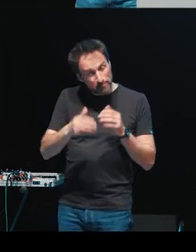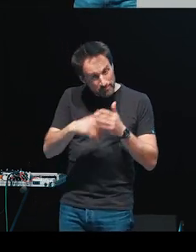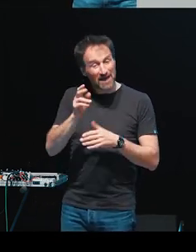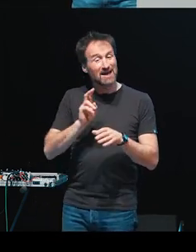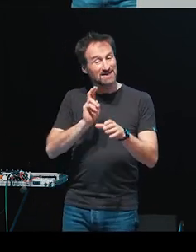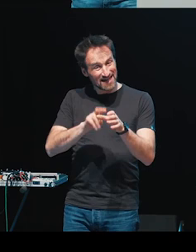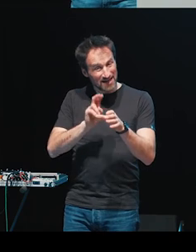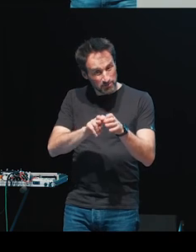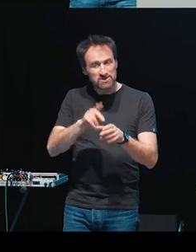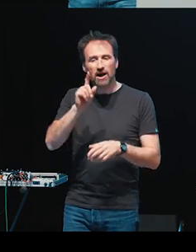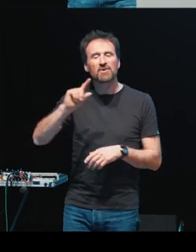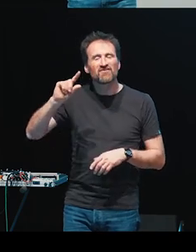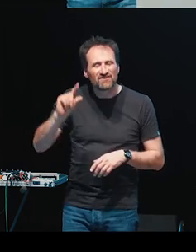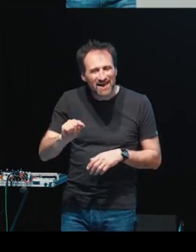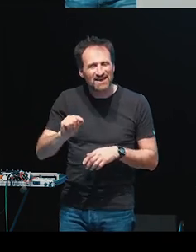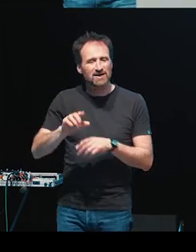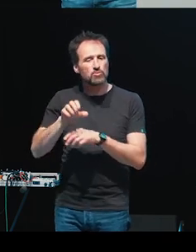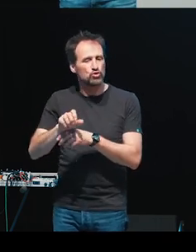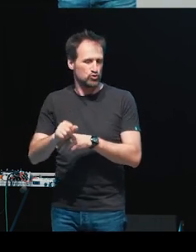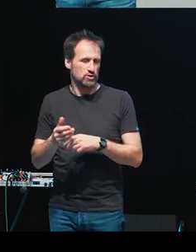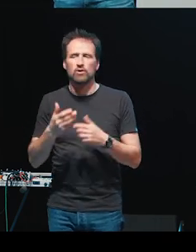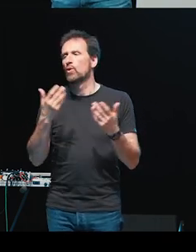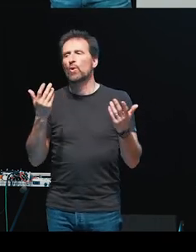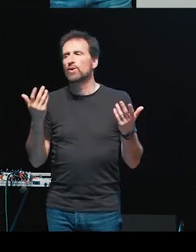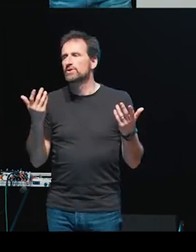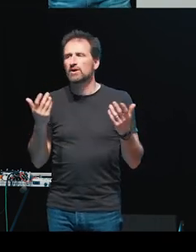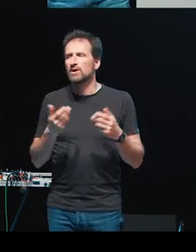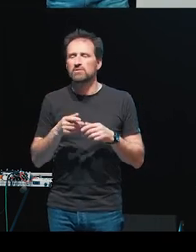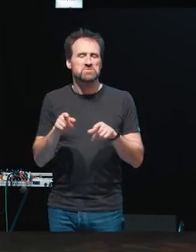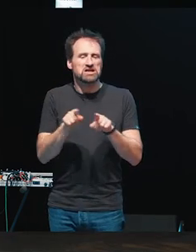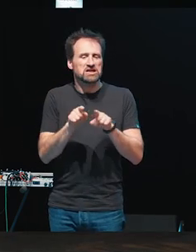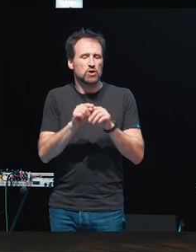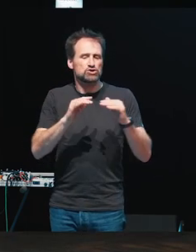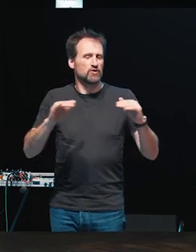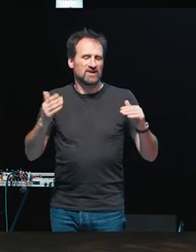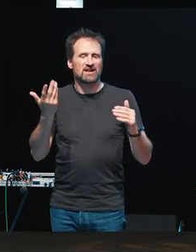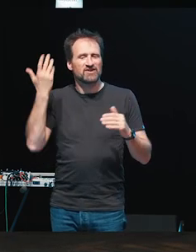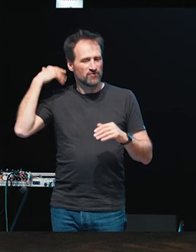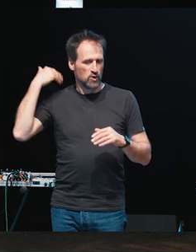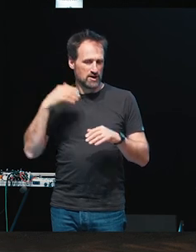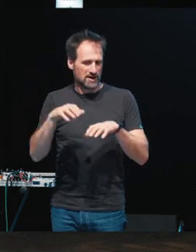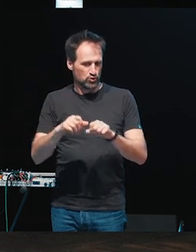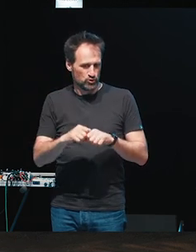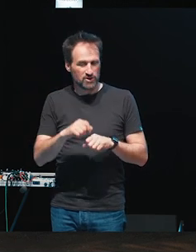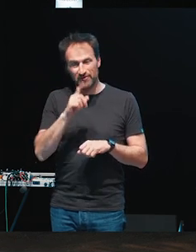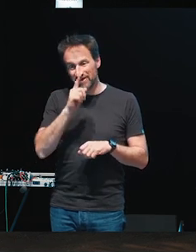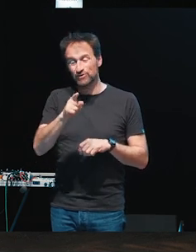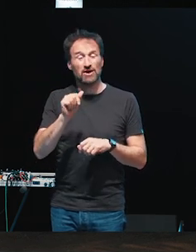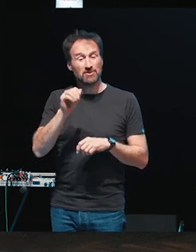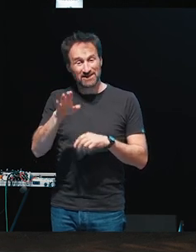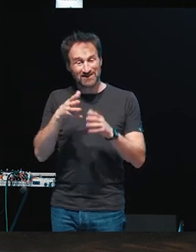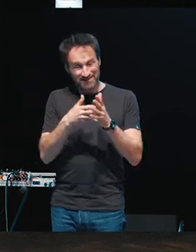but you get less of bookings, or you get the same booking which you used to get earlier. So if you're doing A-B testing, do it throughout your